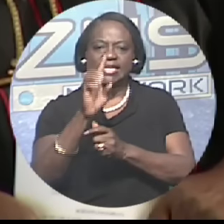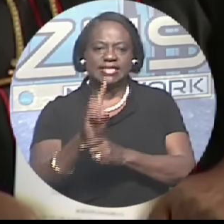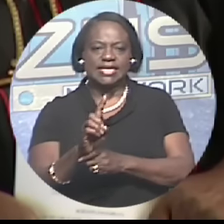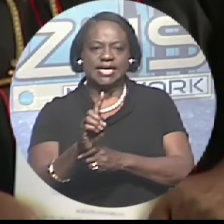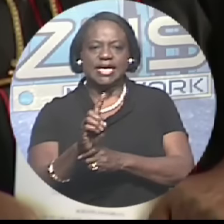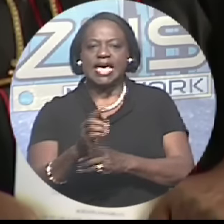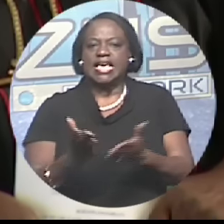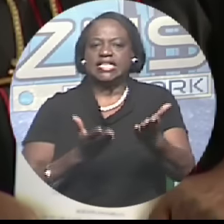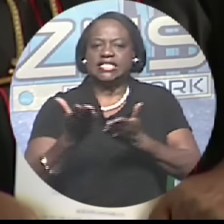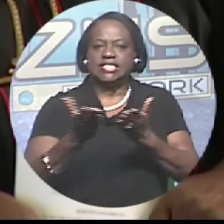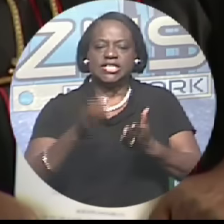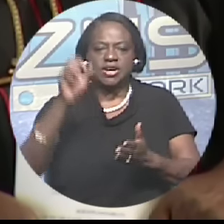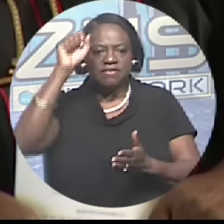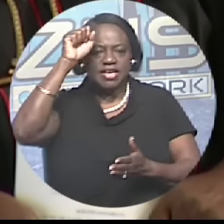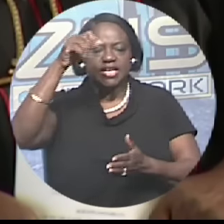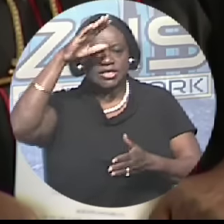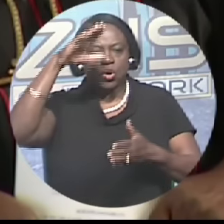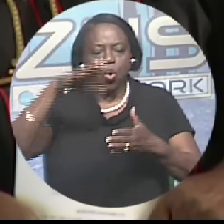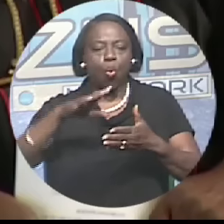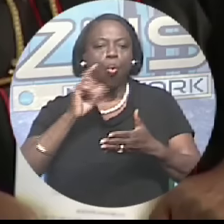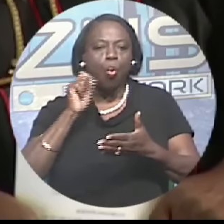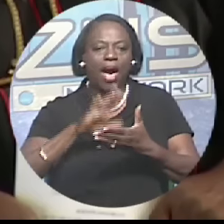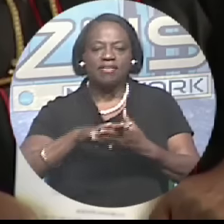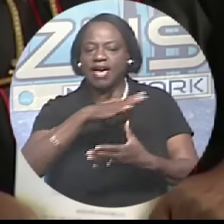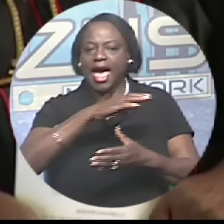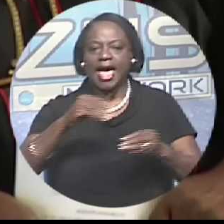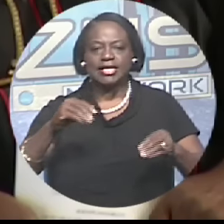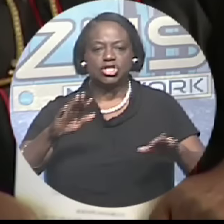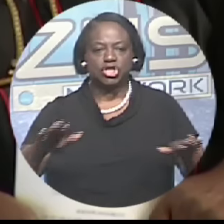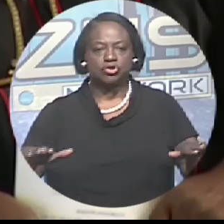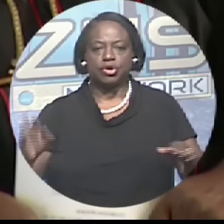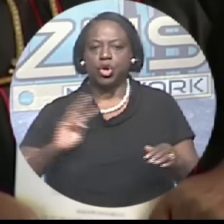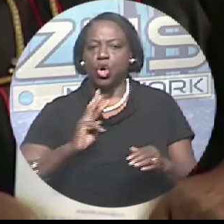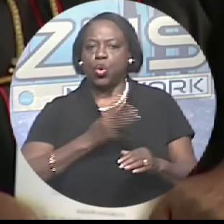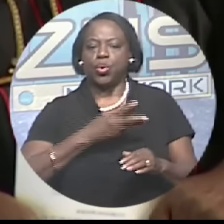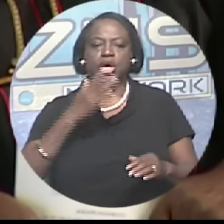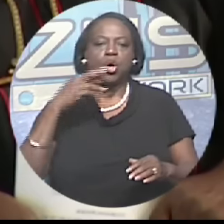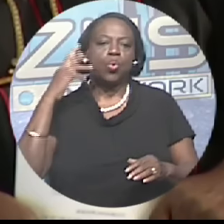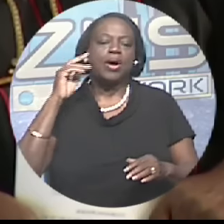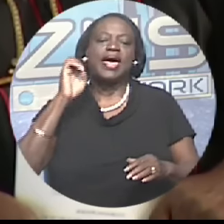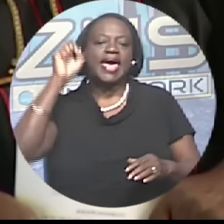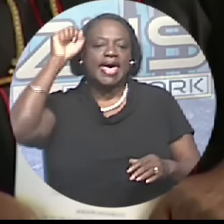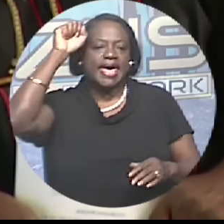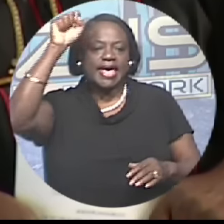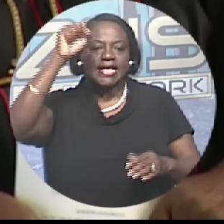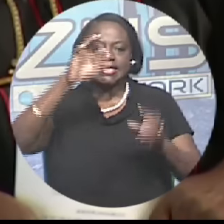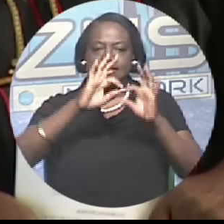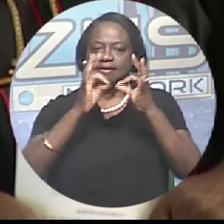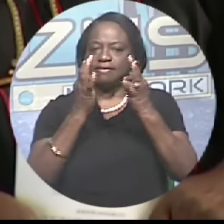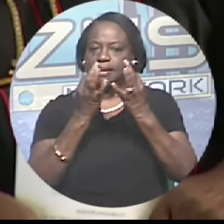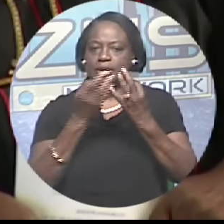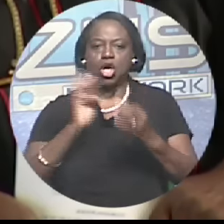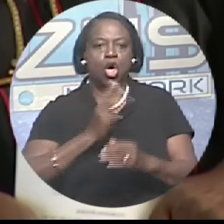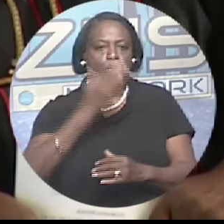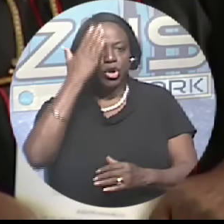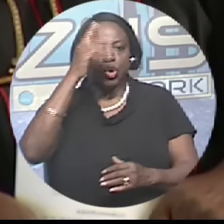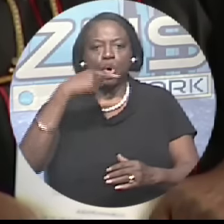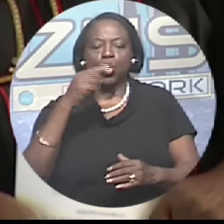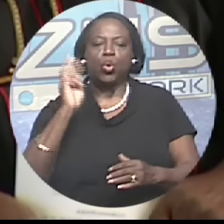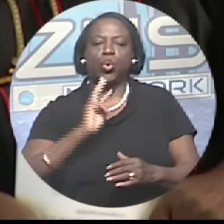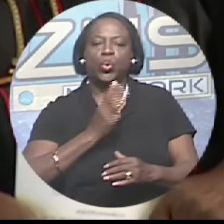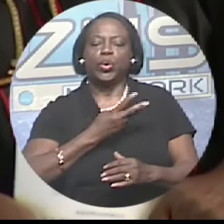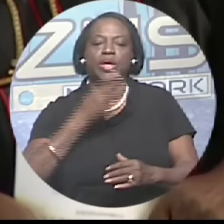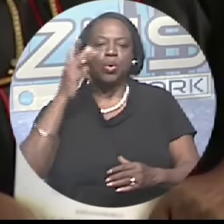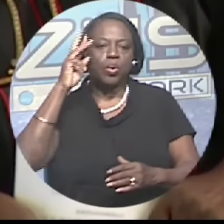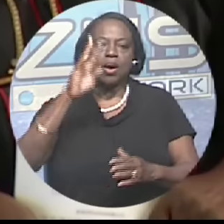He served his wife and his children. We were his family. We knew who we were, what